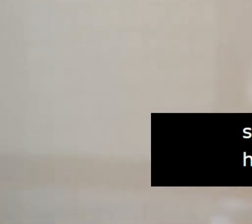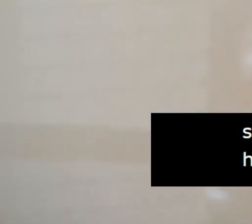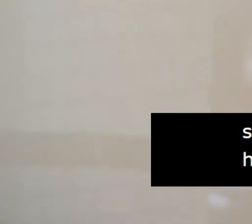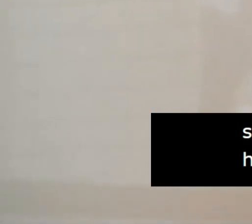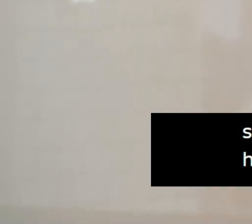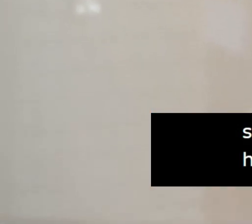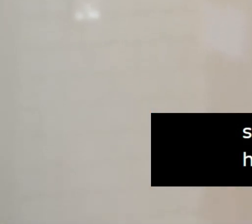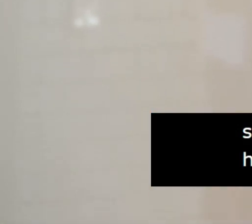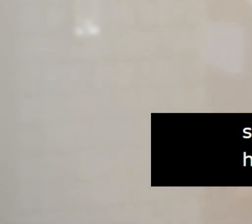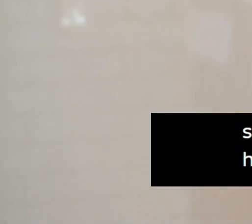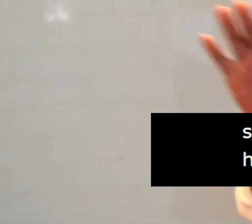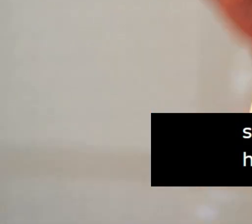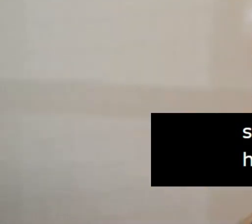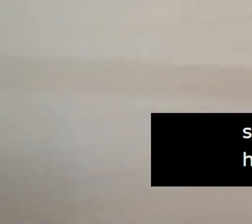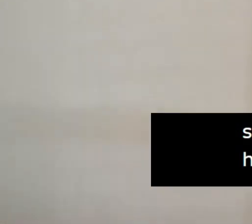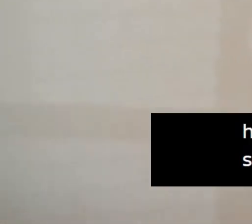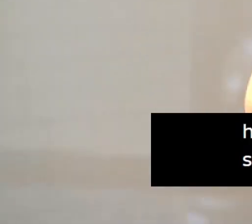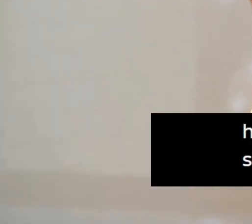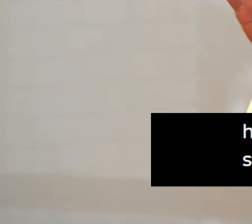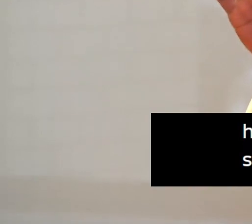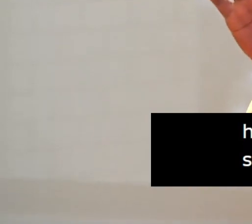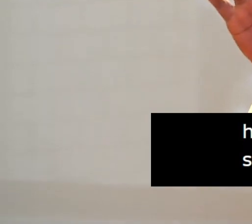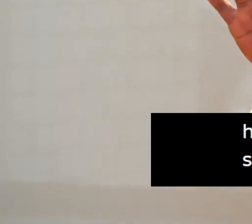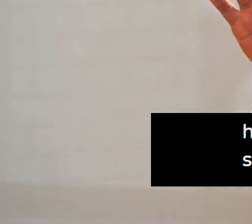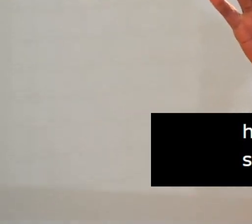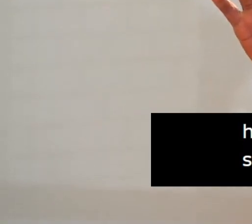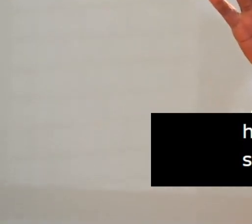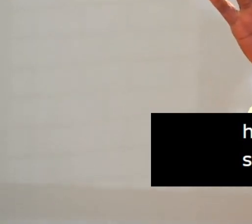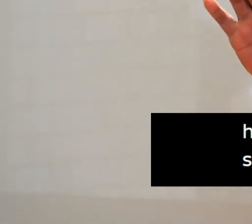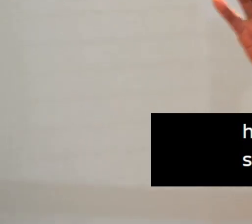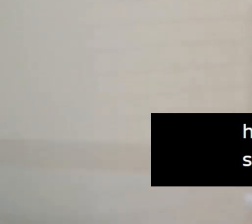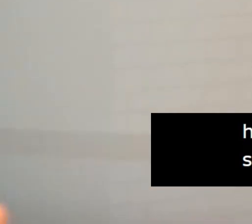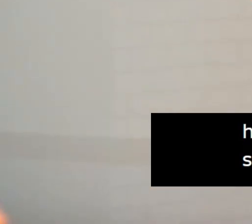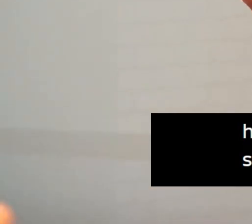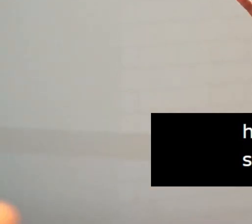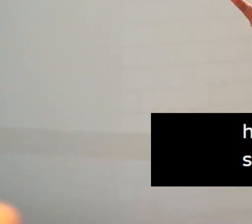that anybody needs? Anybody have a question right now?